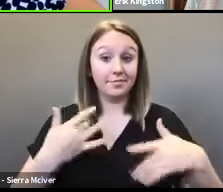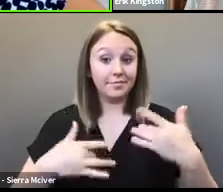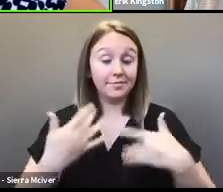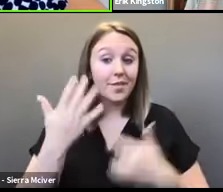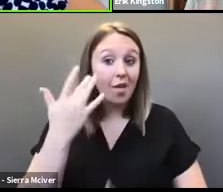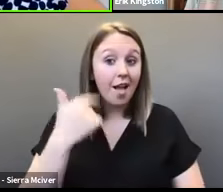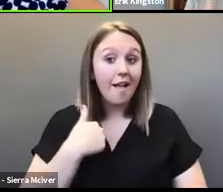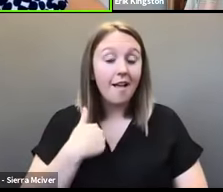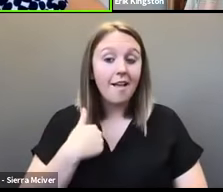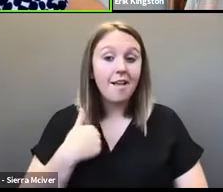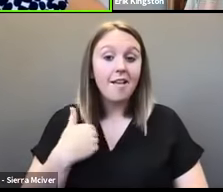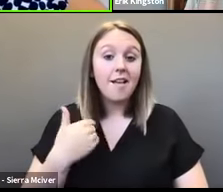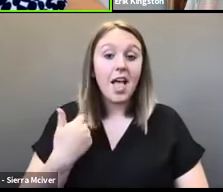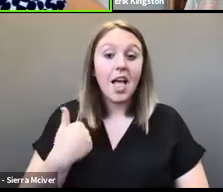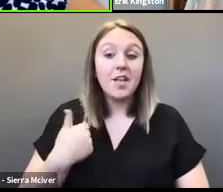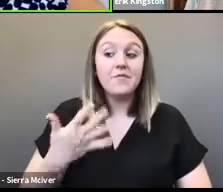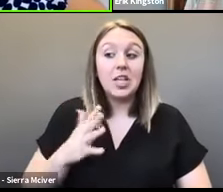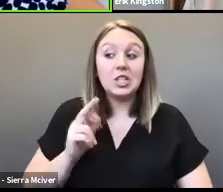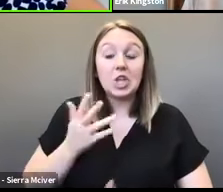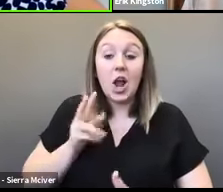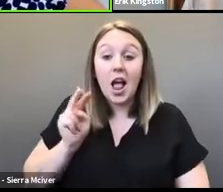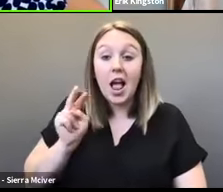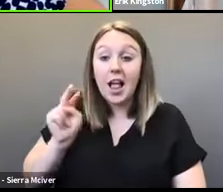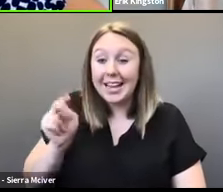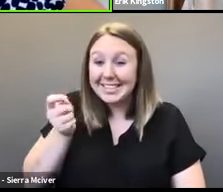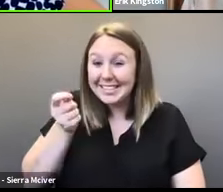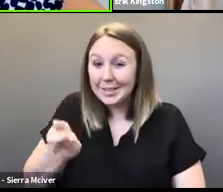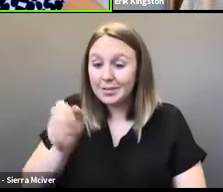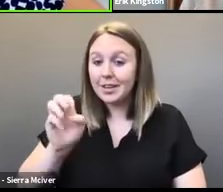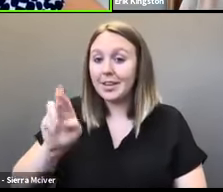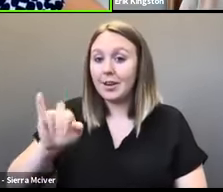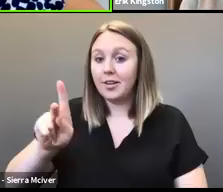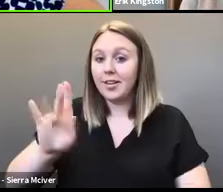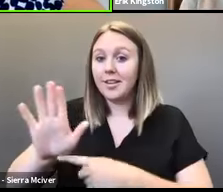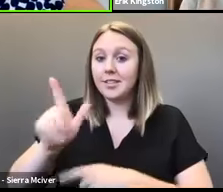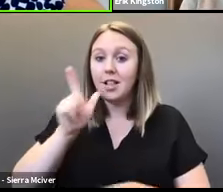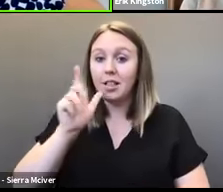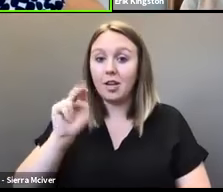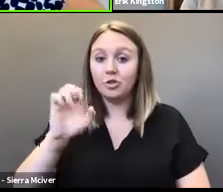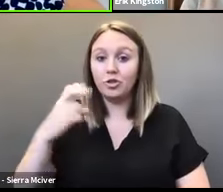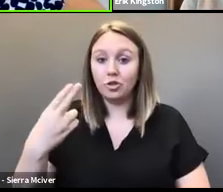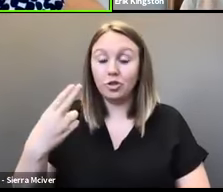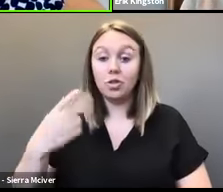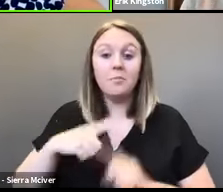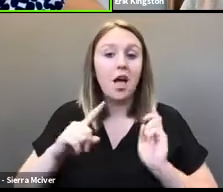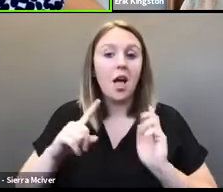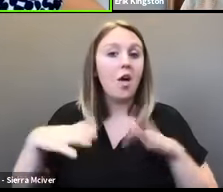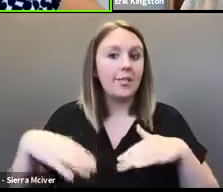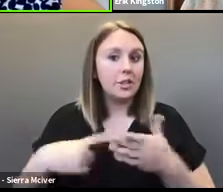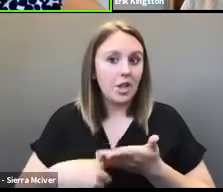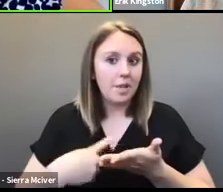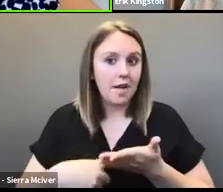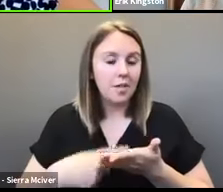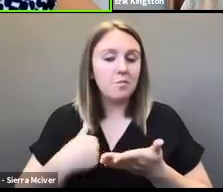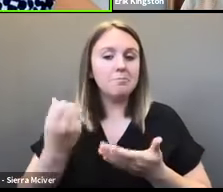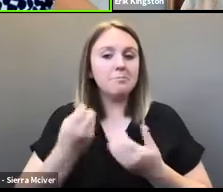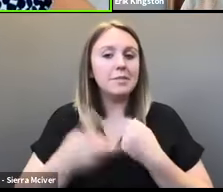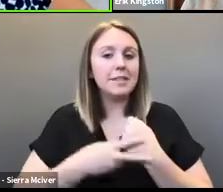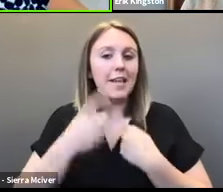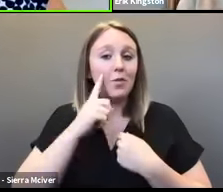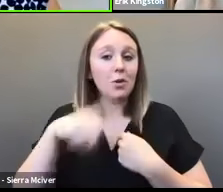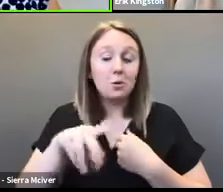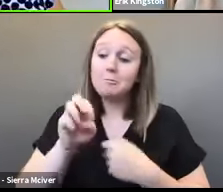at Eric's lunch, but I didn't actually get, we didn't actually talk about it. We saved that for you, the viewer. So Eric, what are you having for